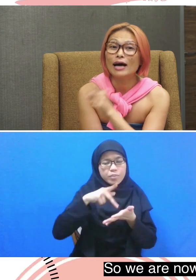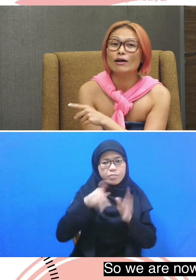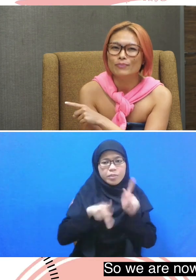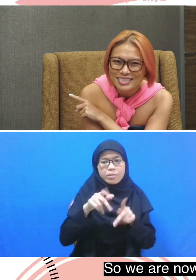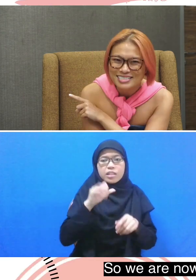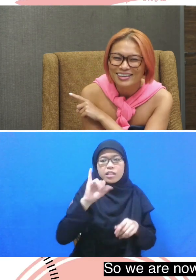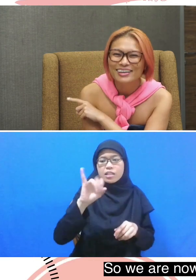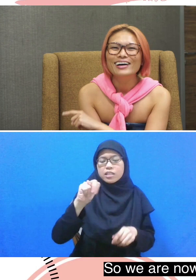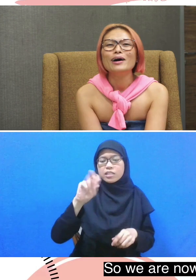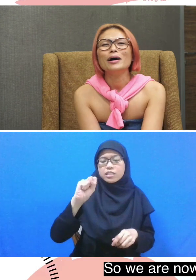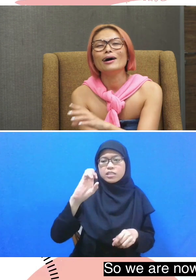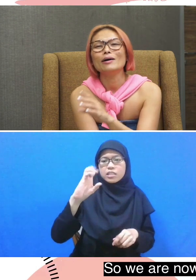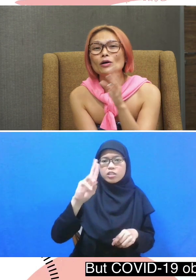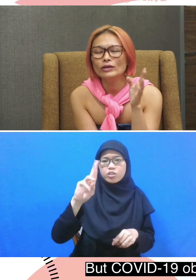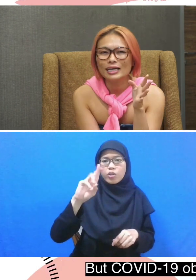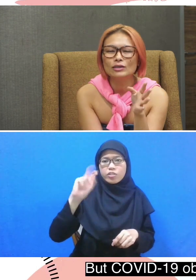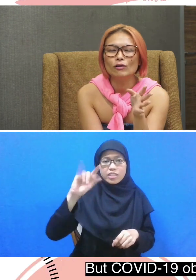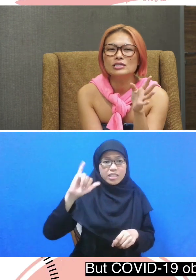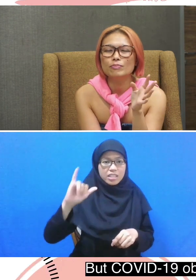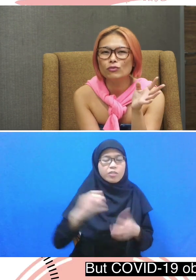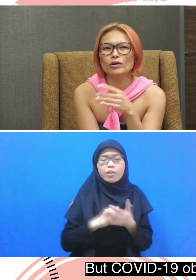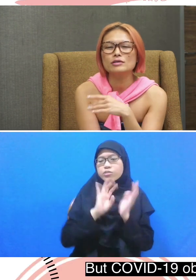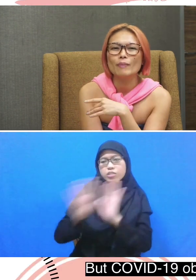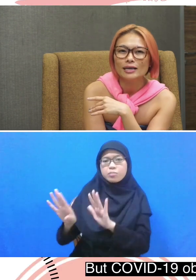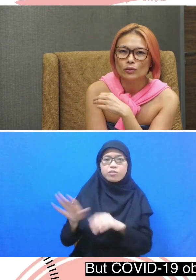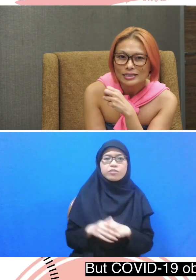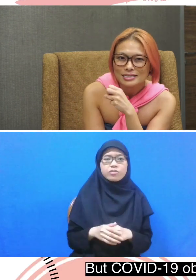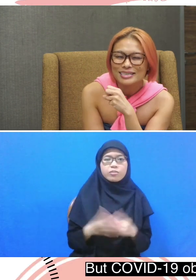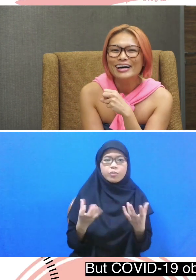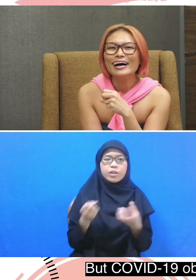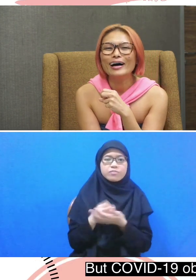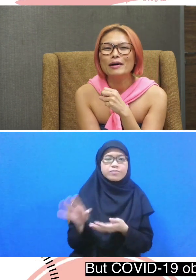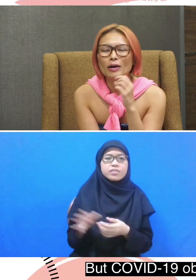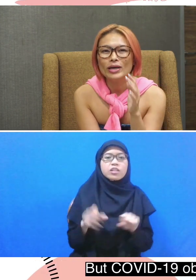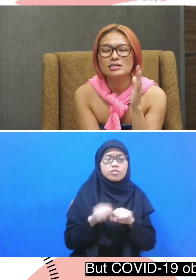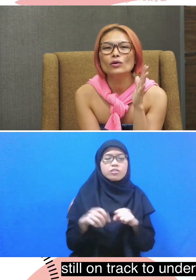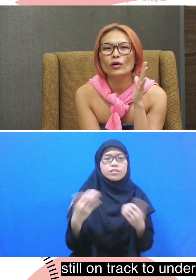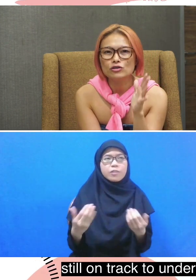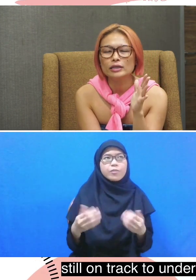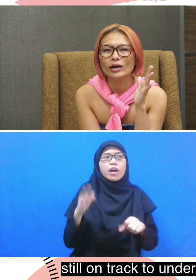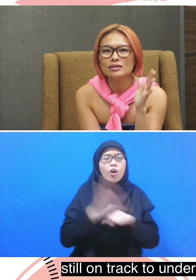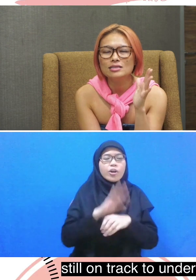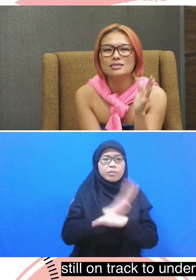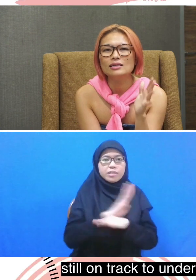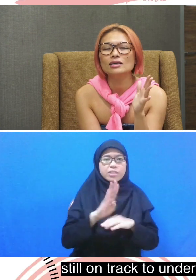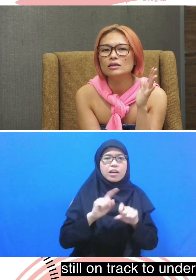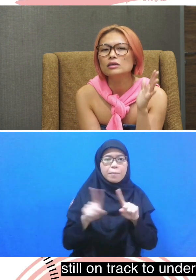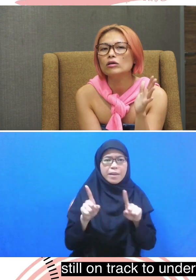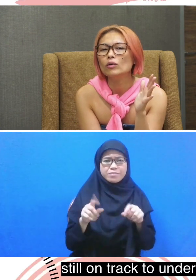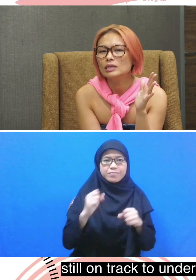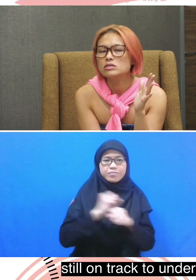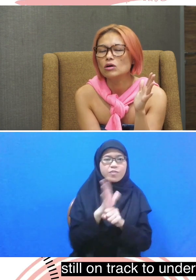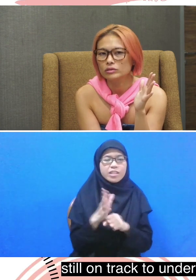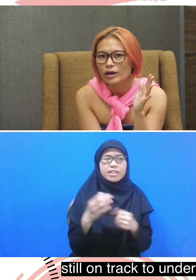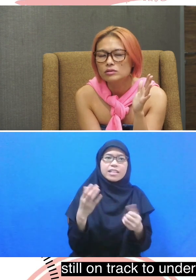ourselves out of business. But COVID-19 obviously threw a spanner in the works. But we are still on track to understanding a lot